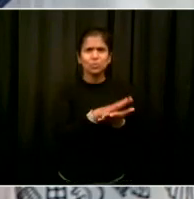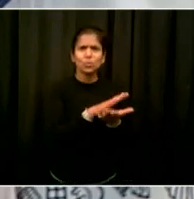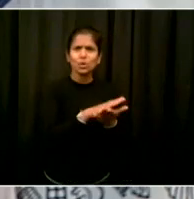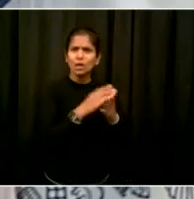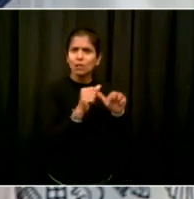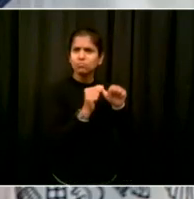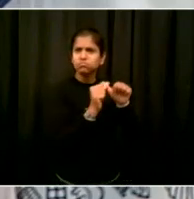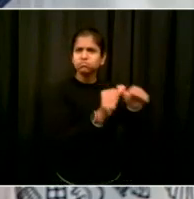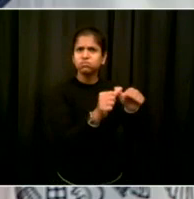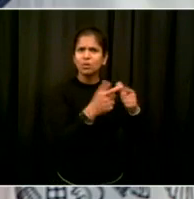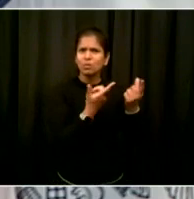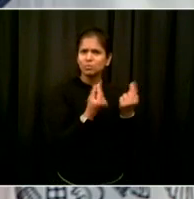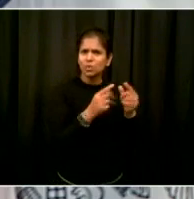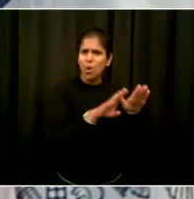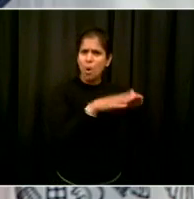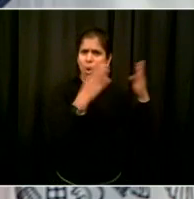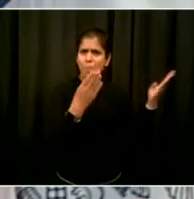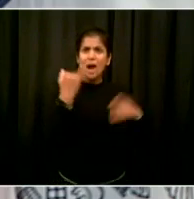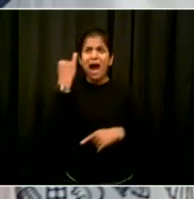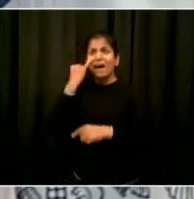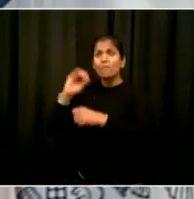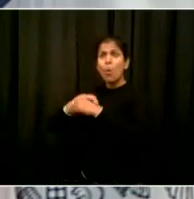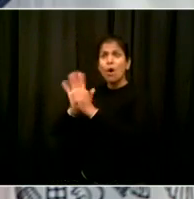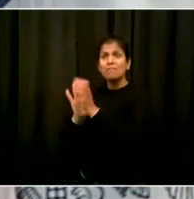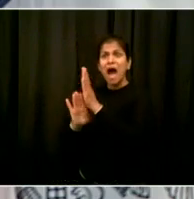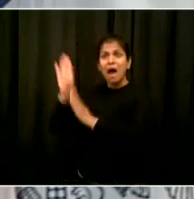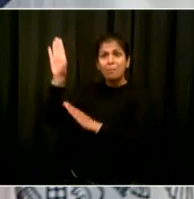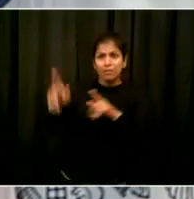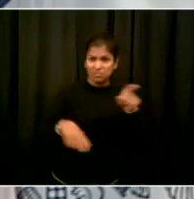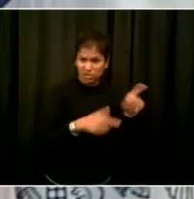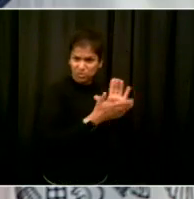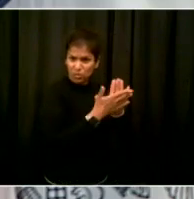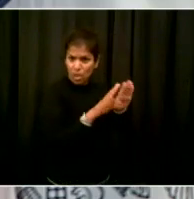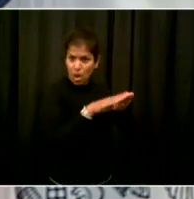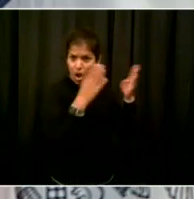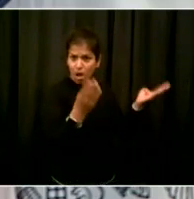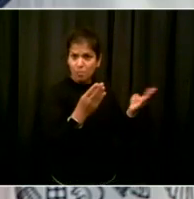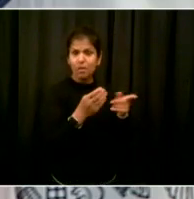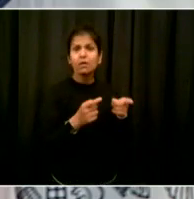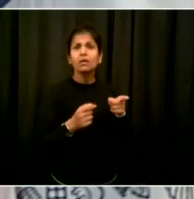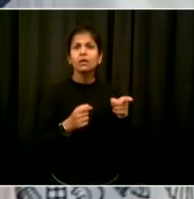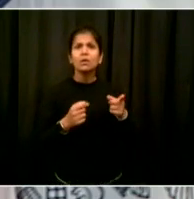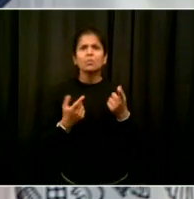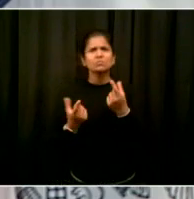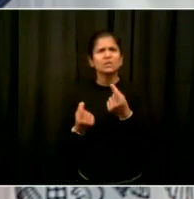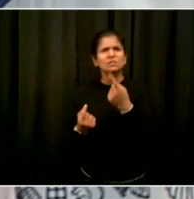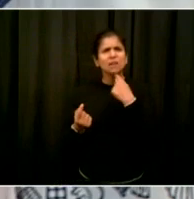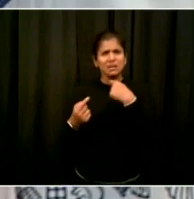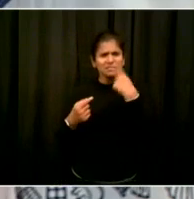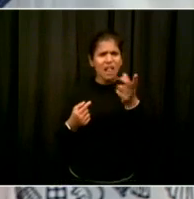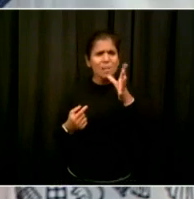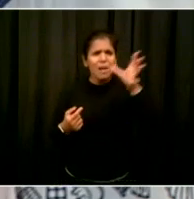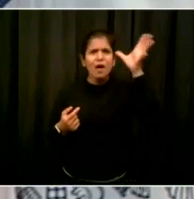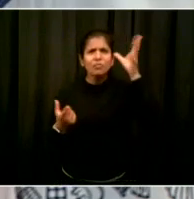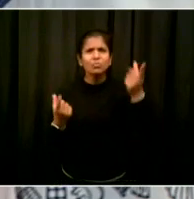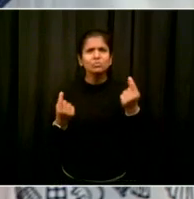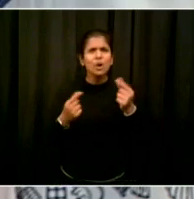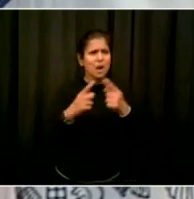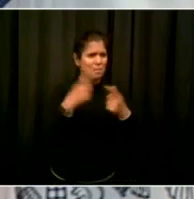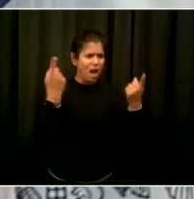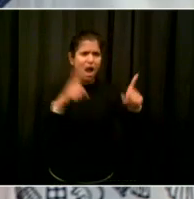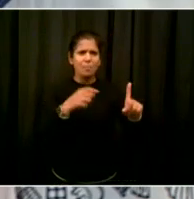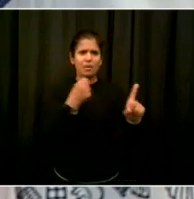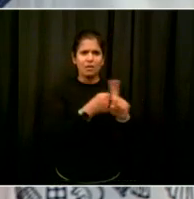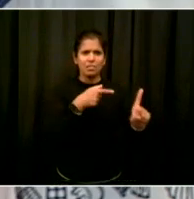out on this opportunity that's been so life-saving? Yeah, so Emma, look, I want to say to